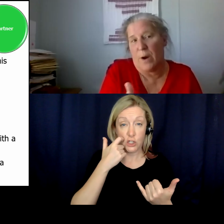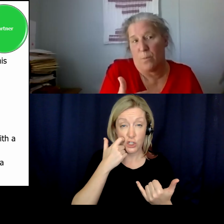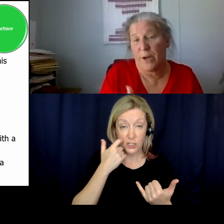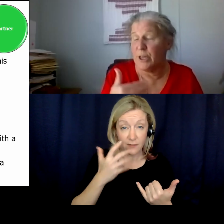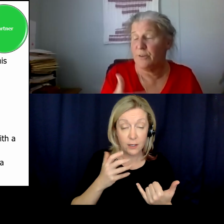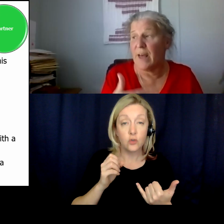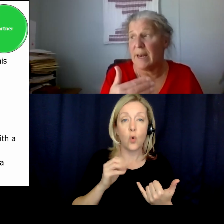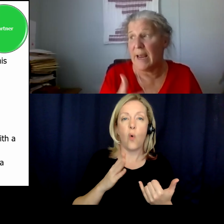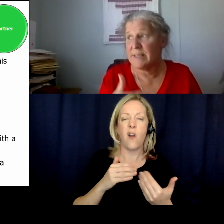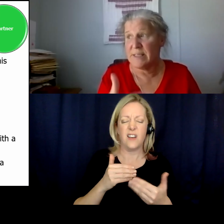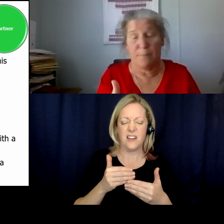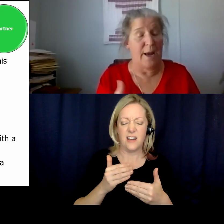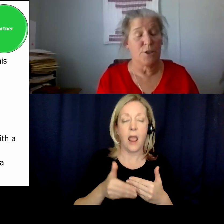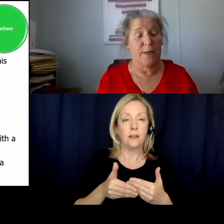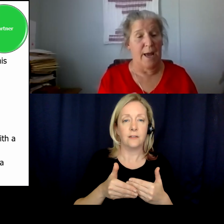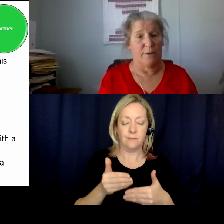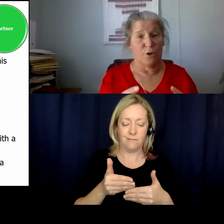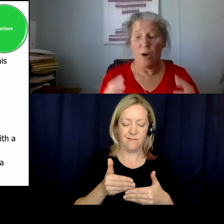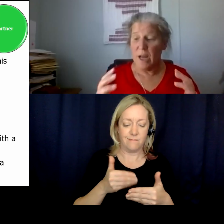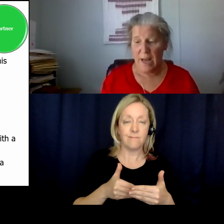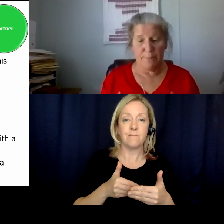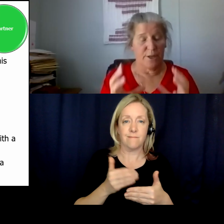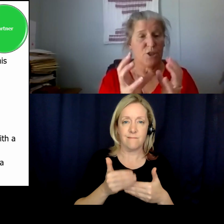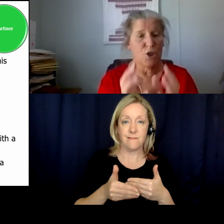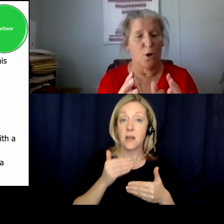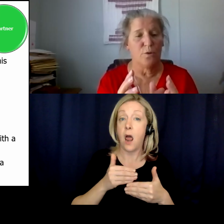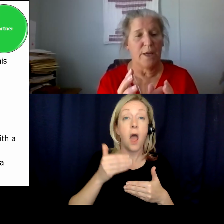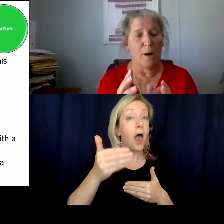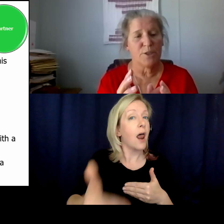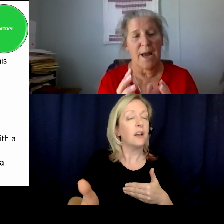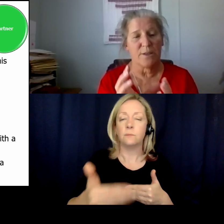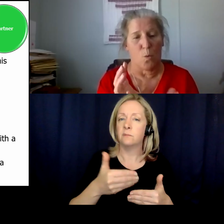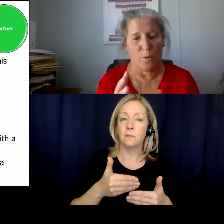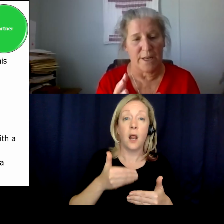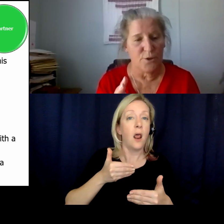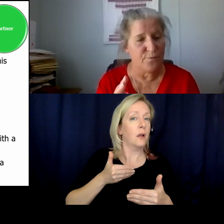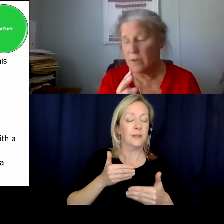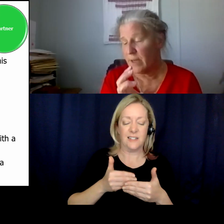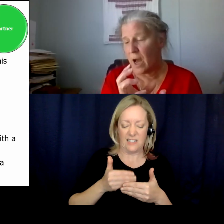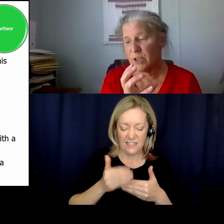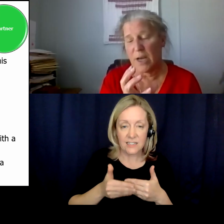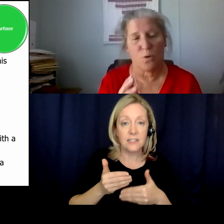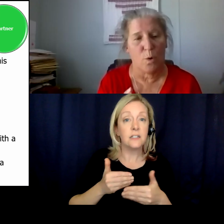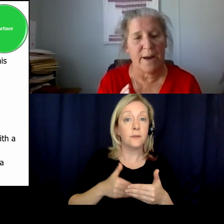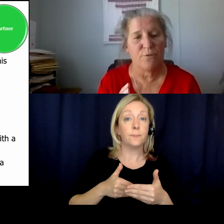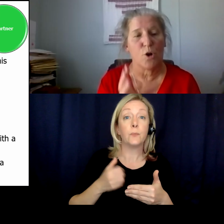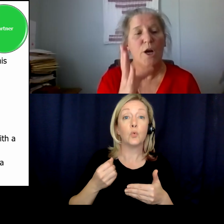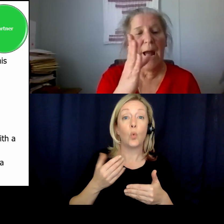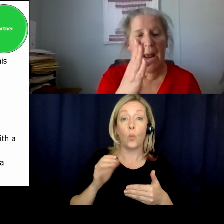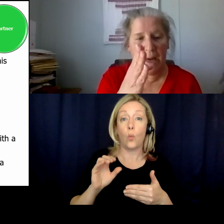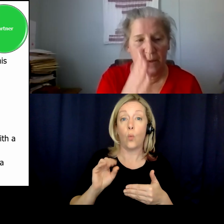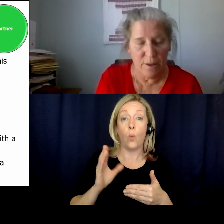is where we're going to use that anticipation calendar. I'm going to show you the object or let you feel the object or